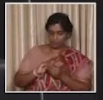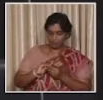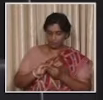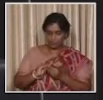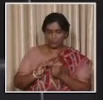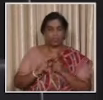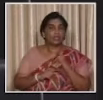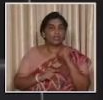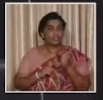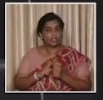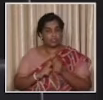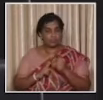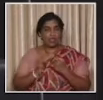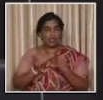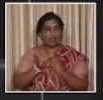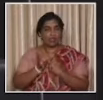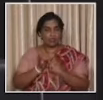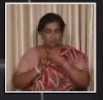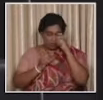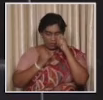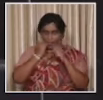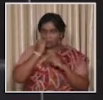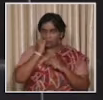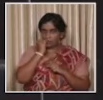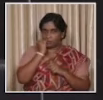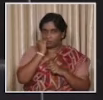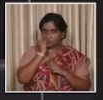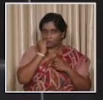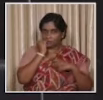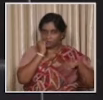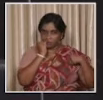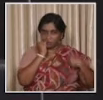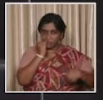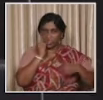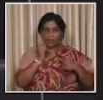I think, one of the senior most engineers in the